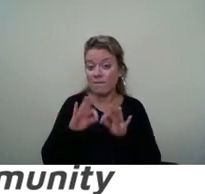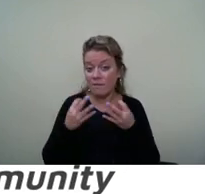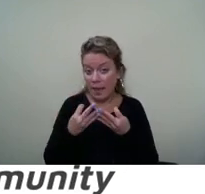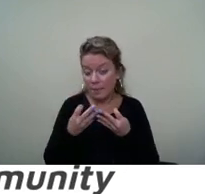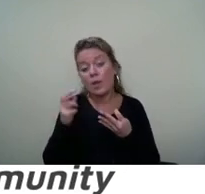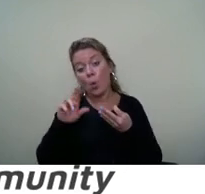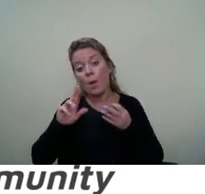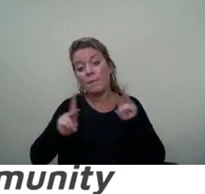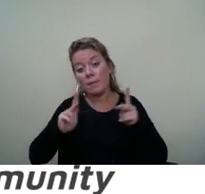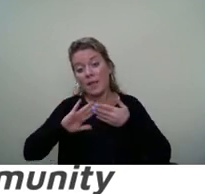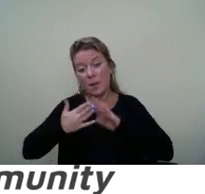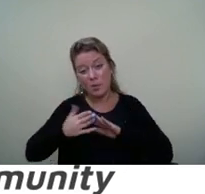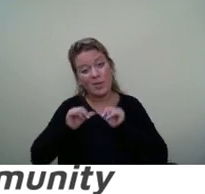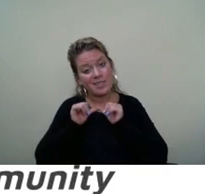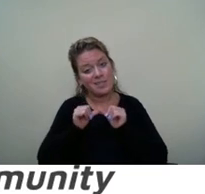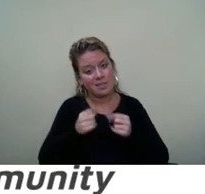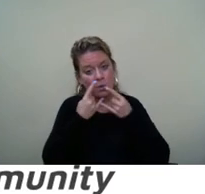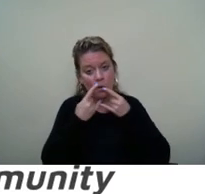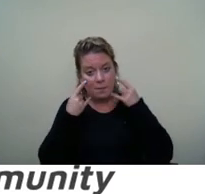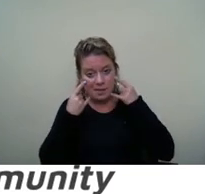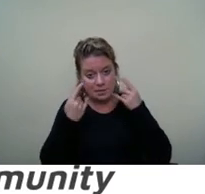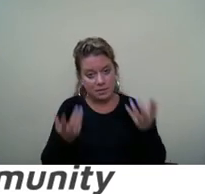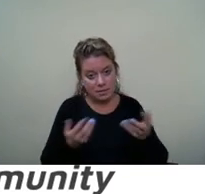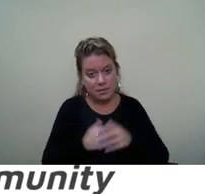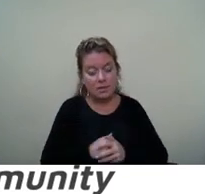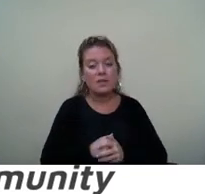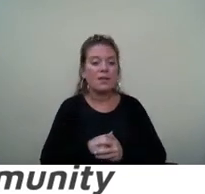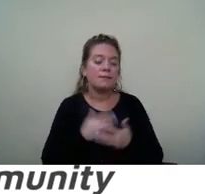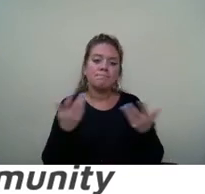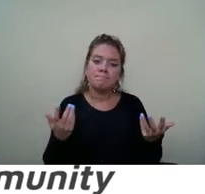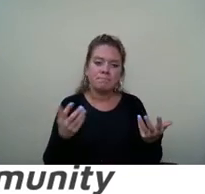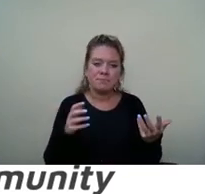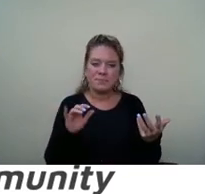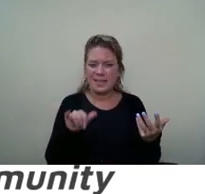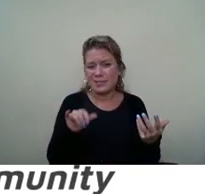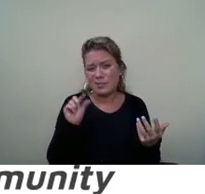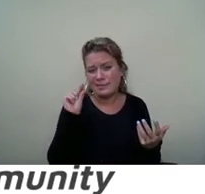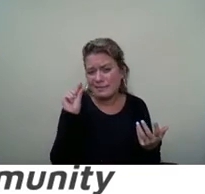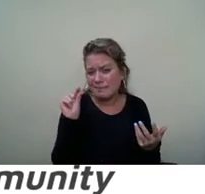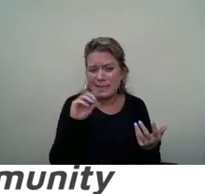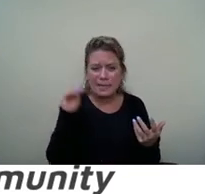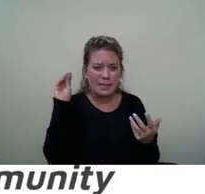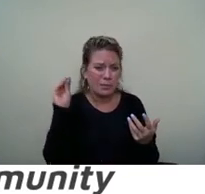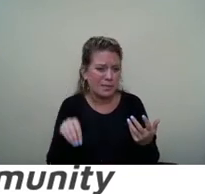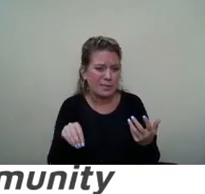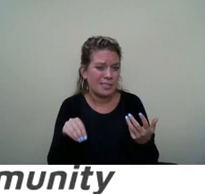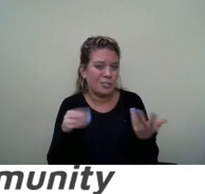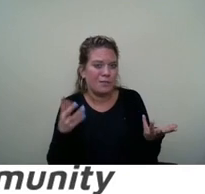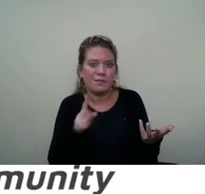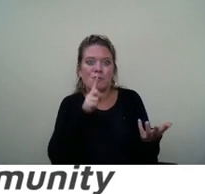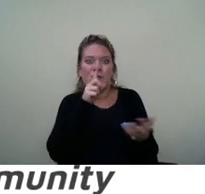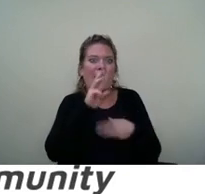or people in the community consistently wore masks. And of course, this is just a very tiny spotlight on the